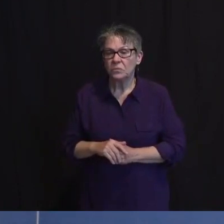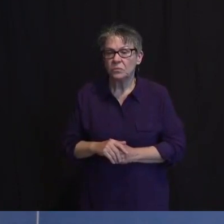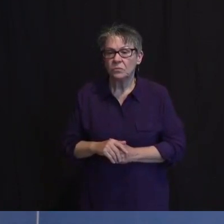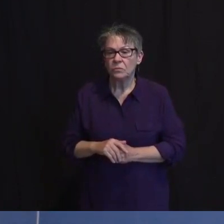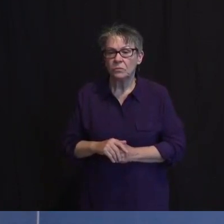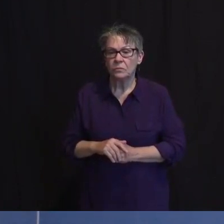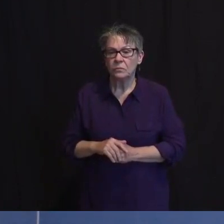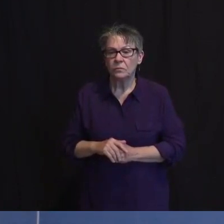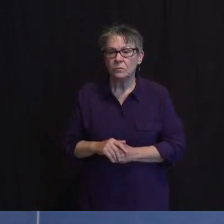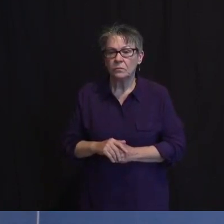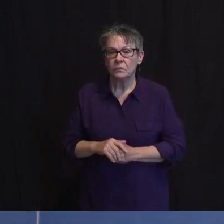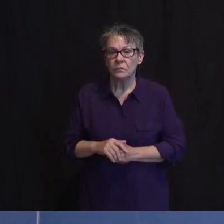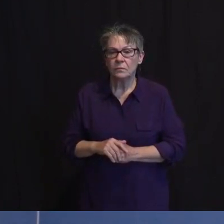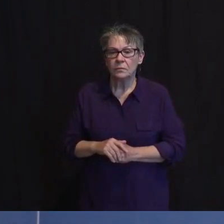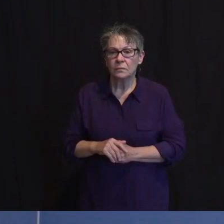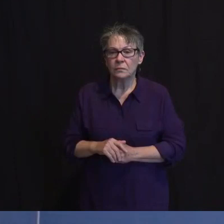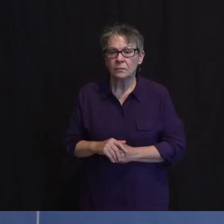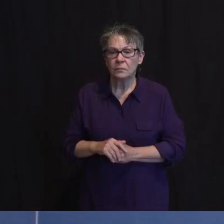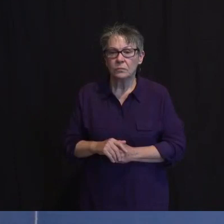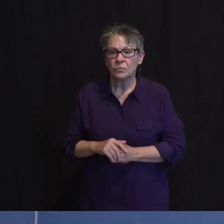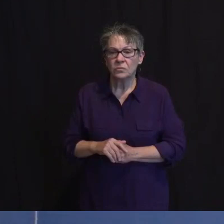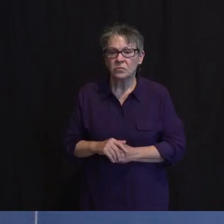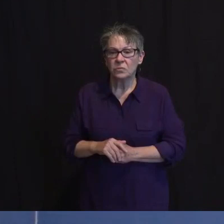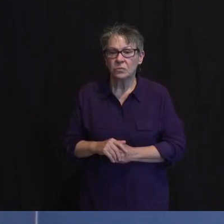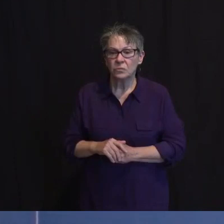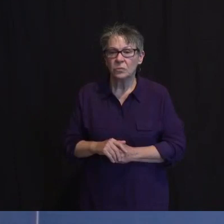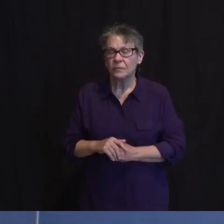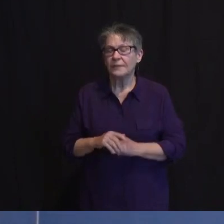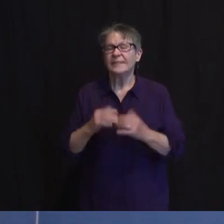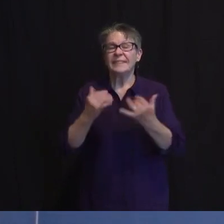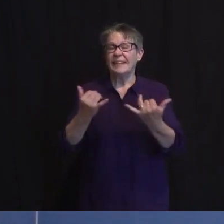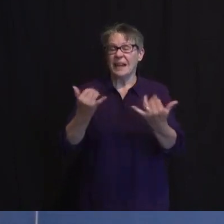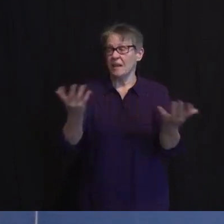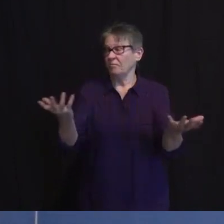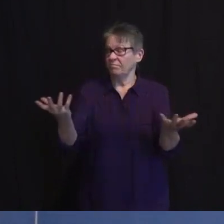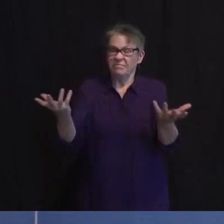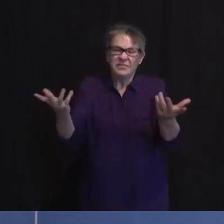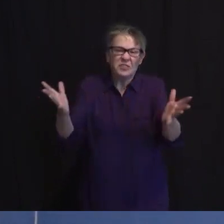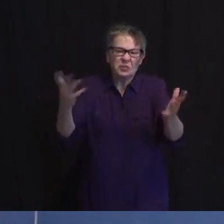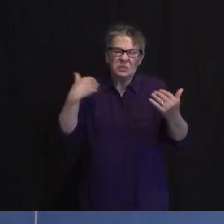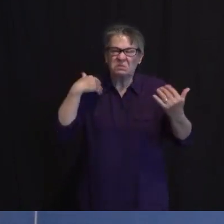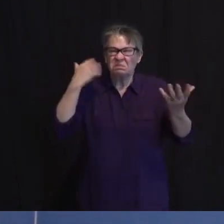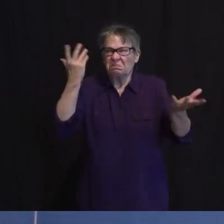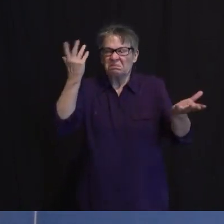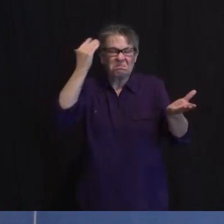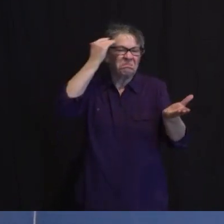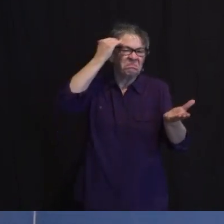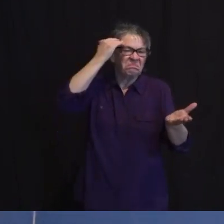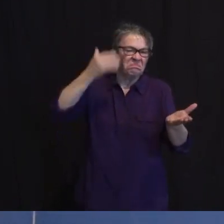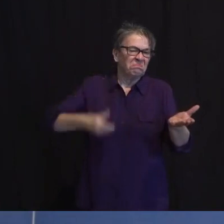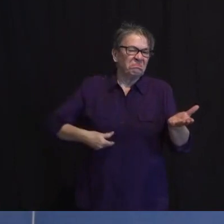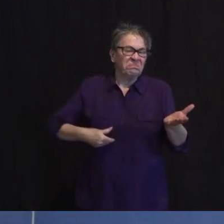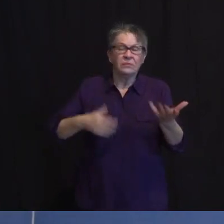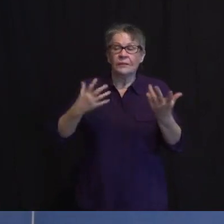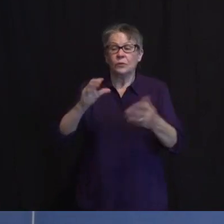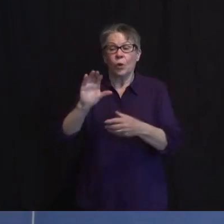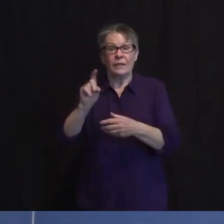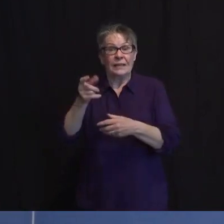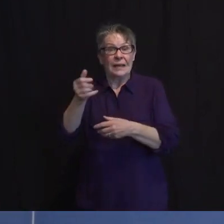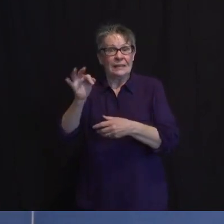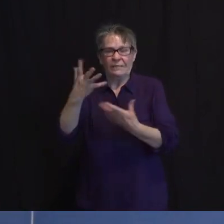at this point. Judy, is there any way through the Hospital Association or the Long-Term Care Association, last